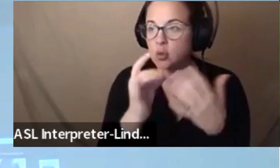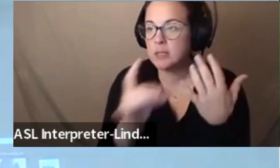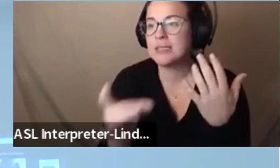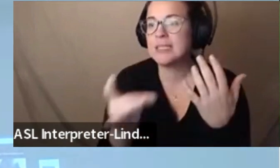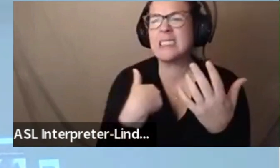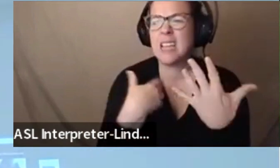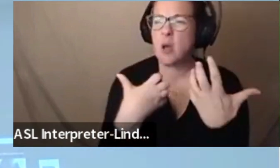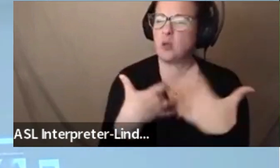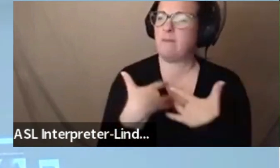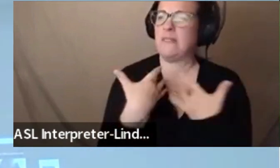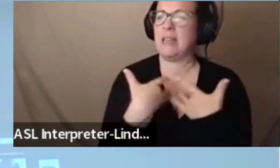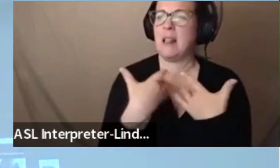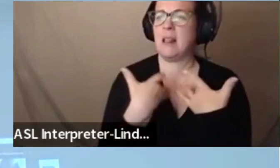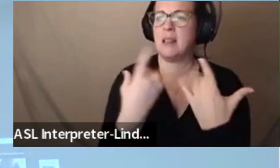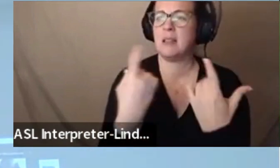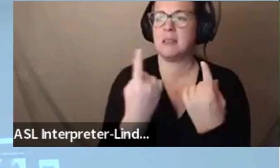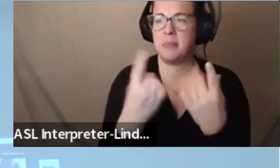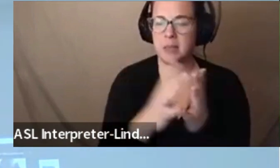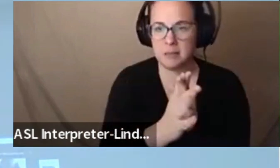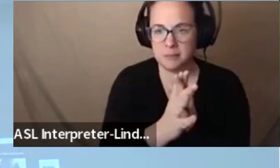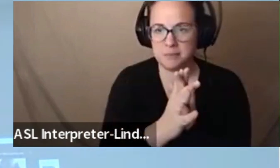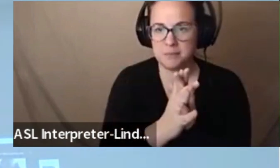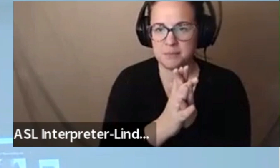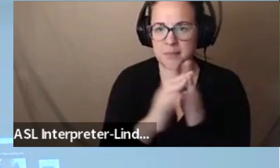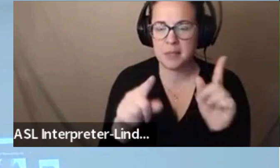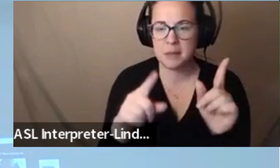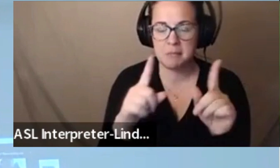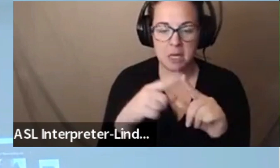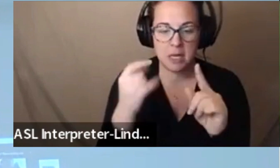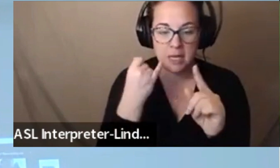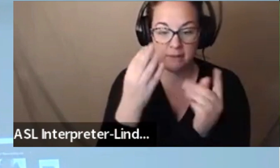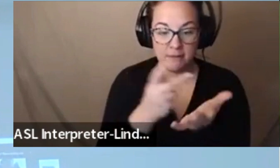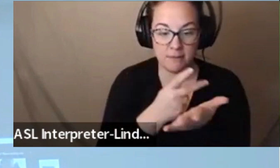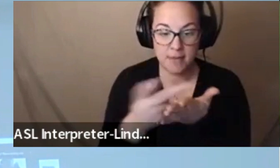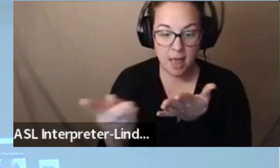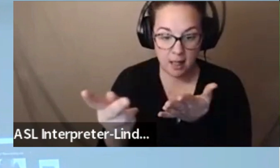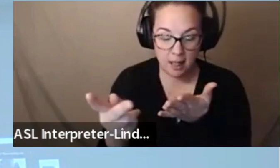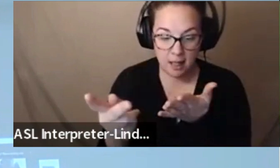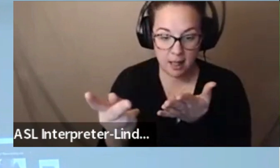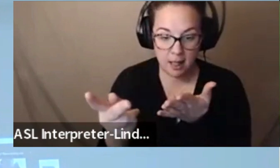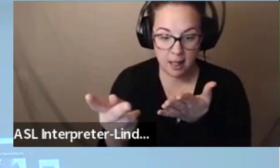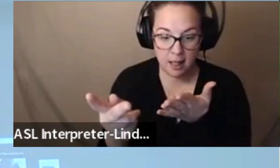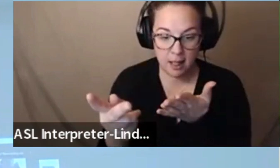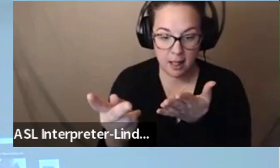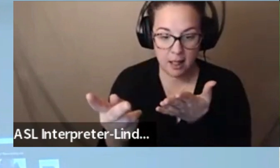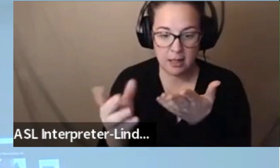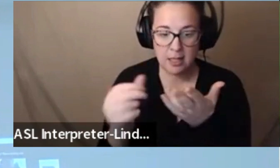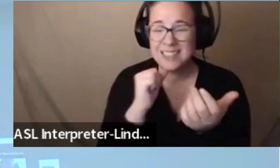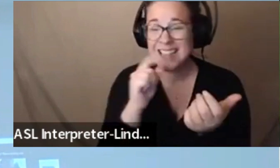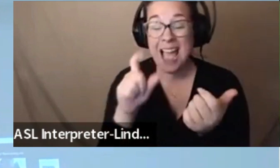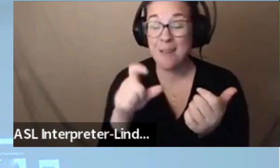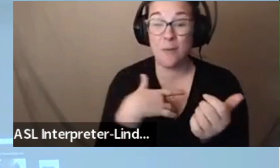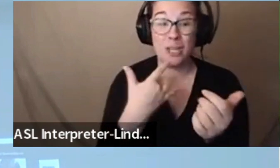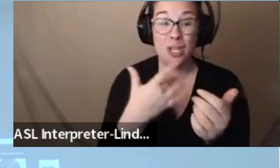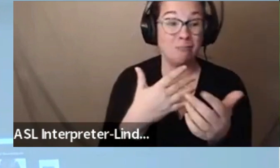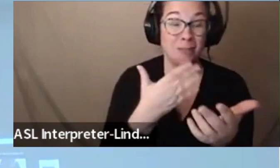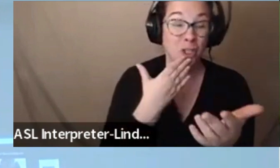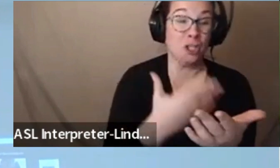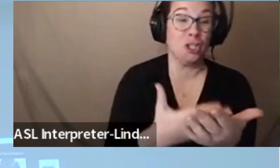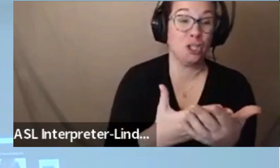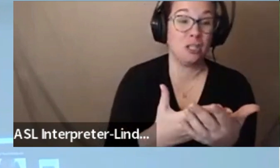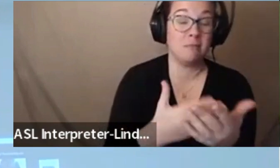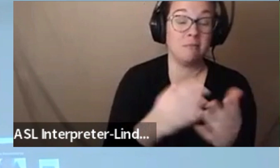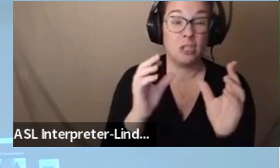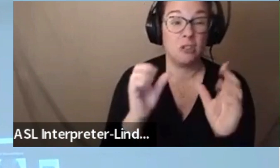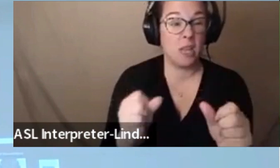gender choices, making me feel something. And if it's not, then it's failing, right? And it doesn't have to make you feel good. It can